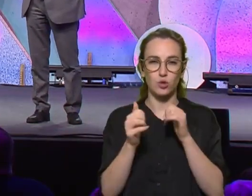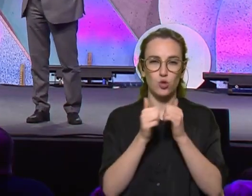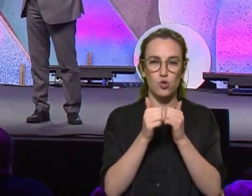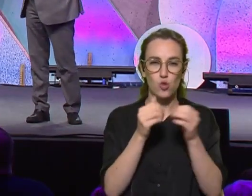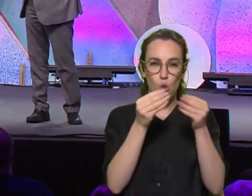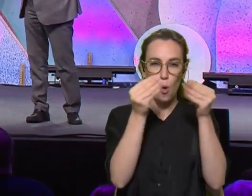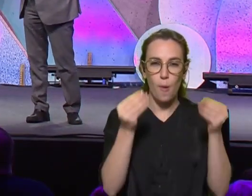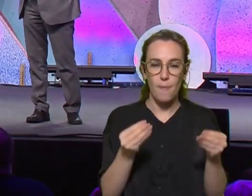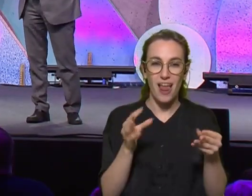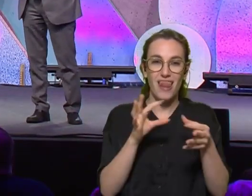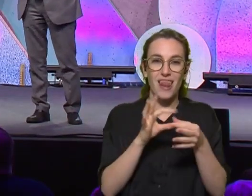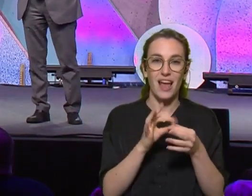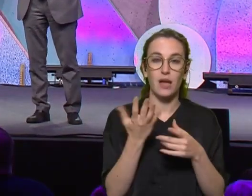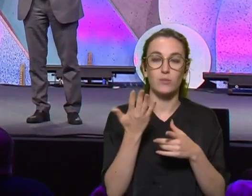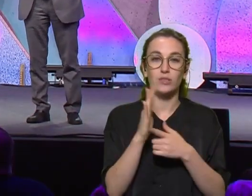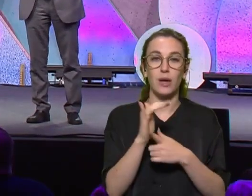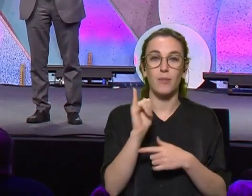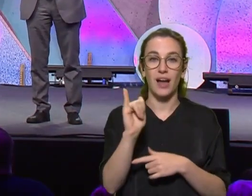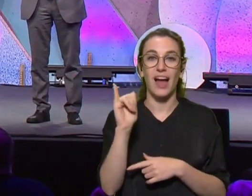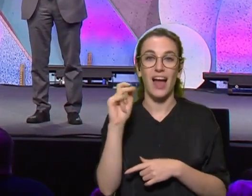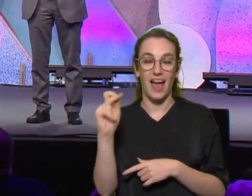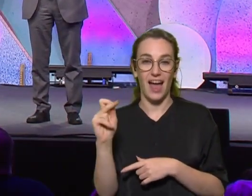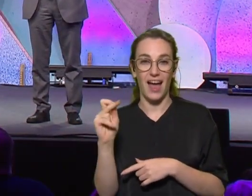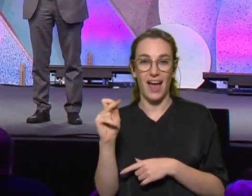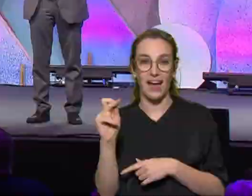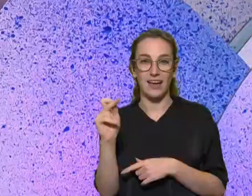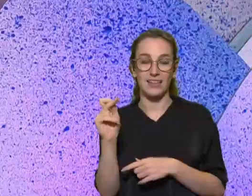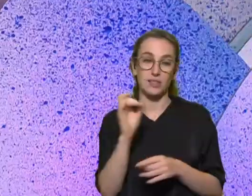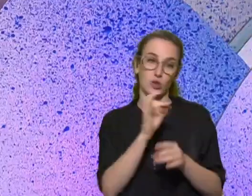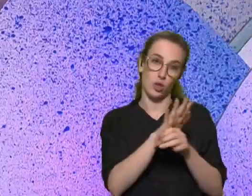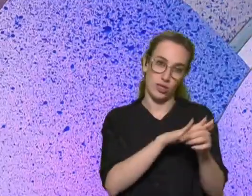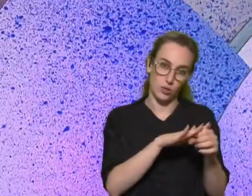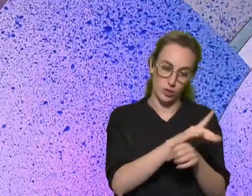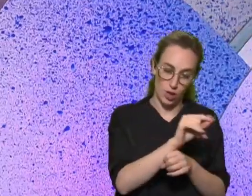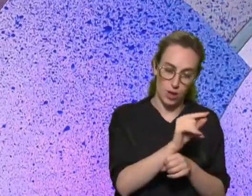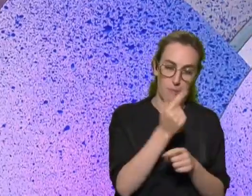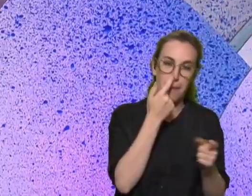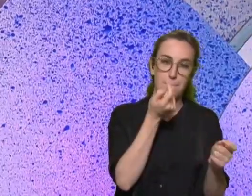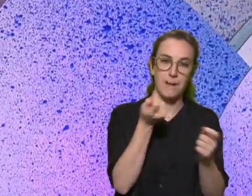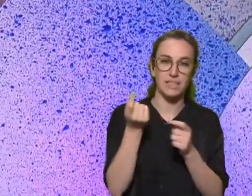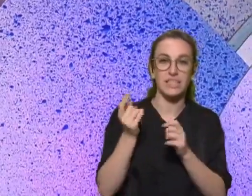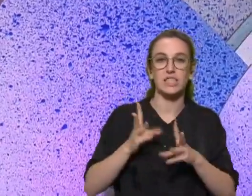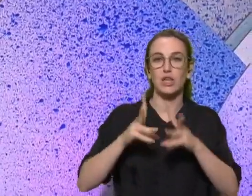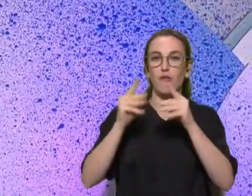analyzed the documents related to strategies